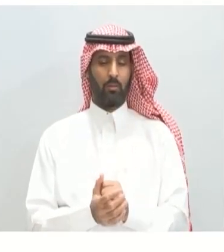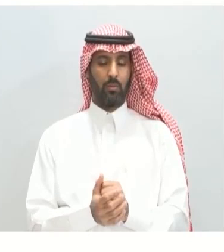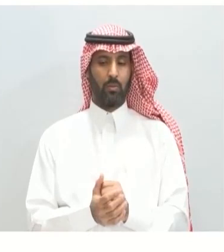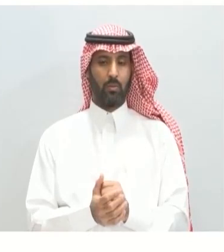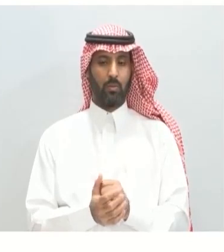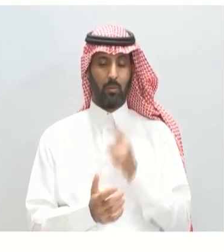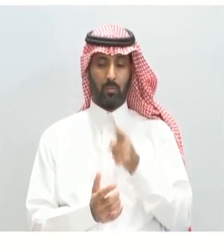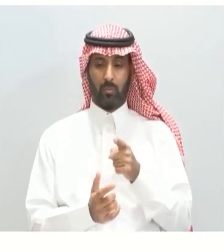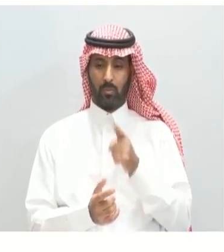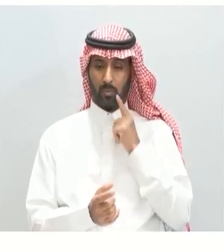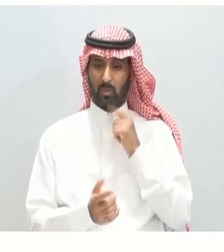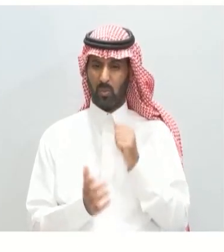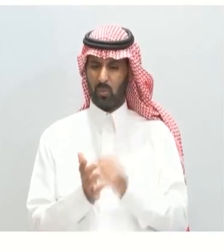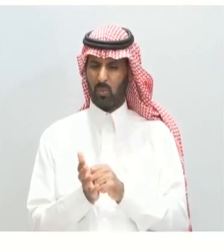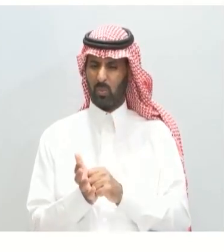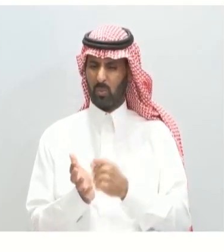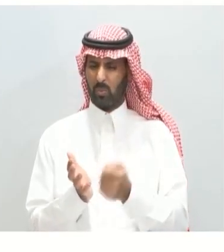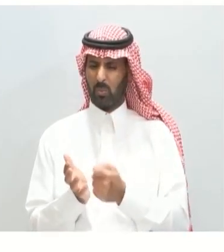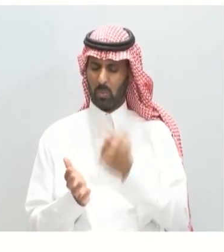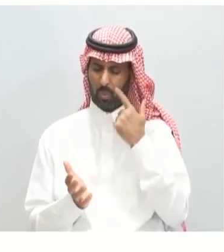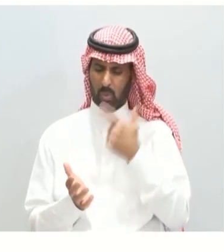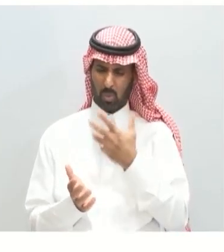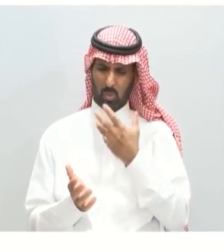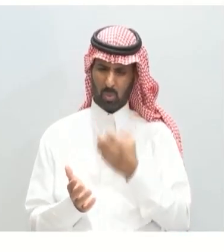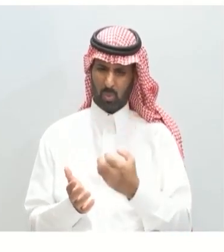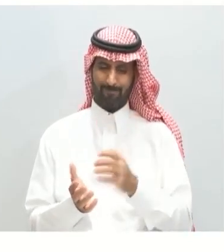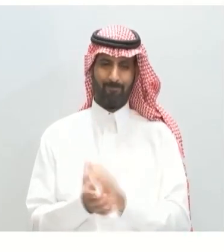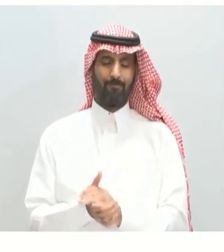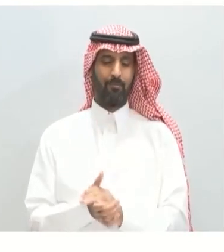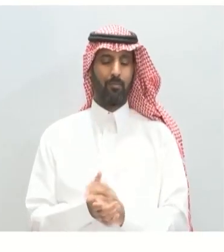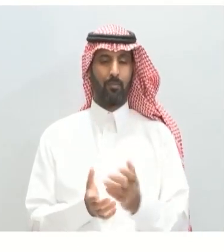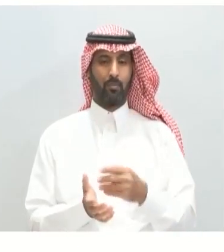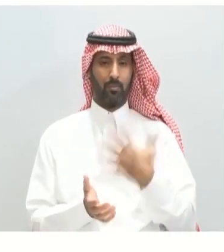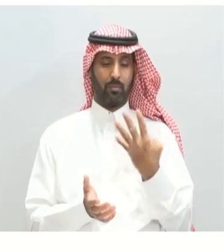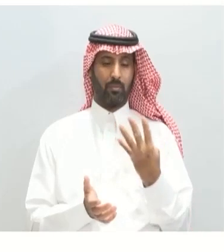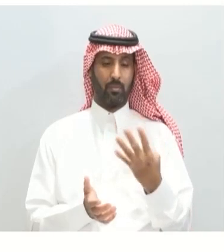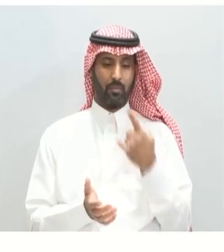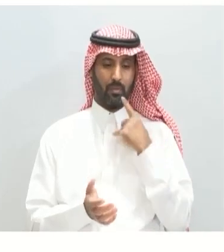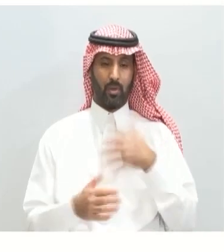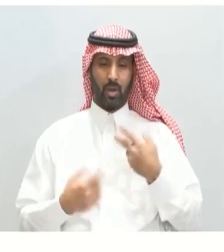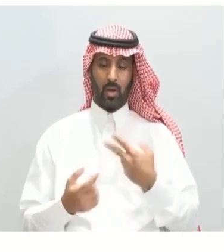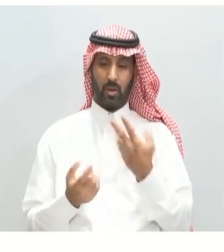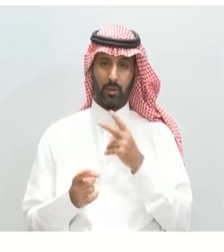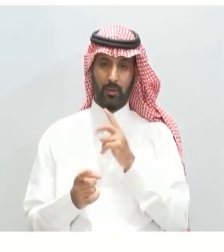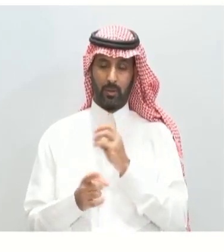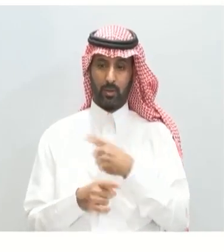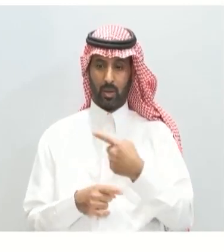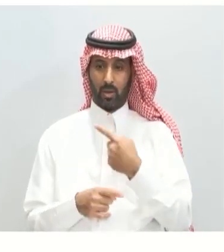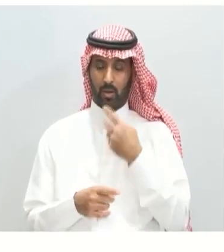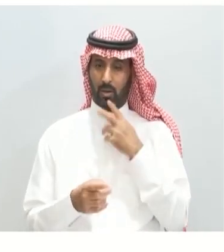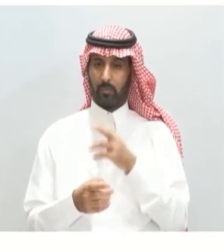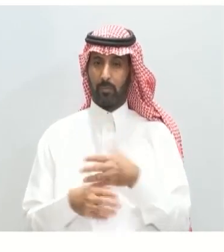by my homework. I got frustrated by my homework. Number four, jokes.